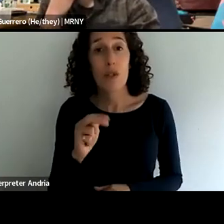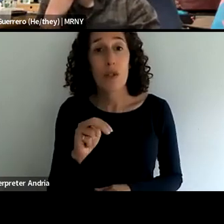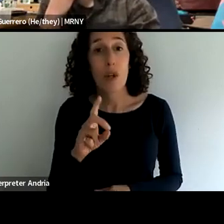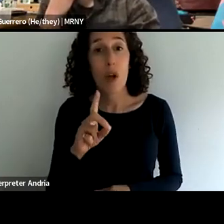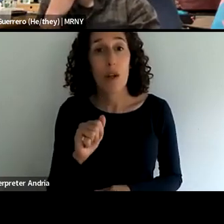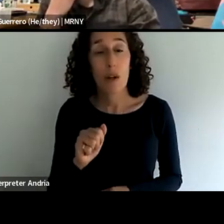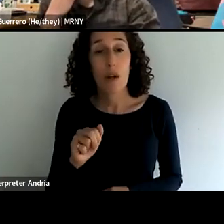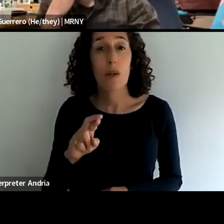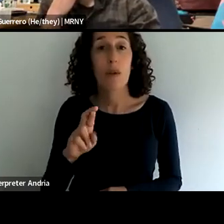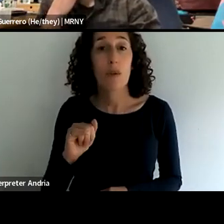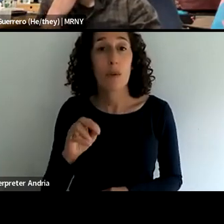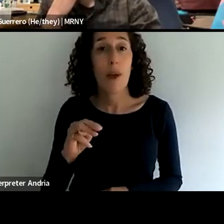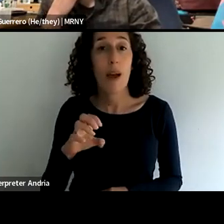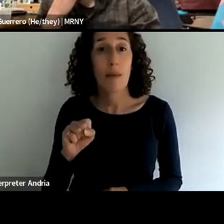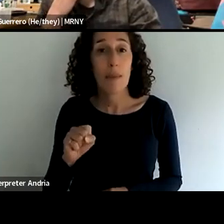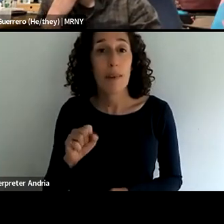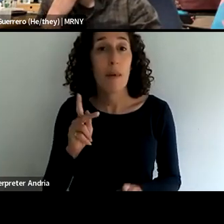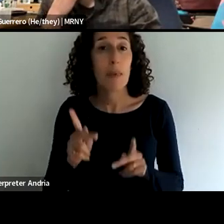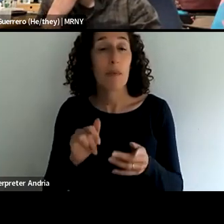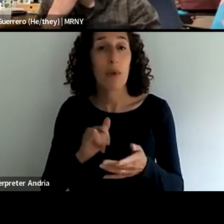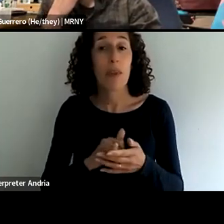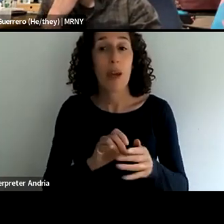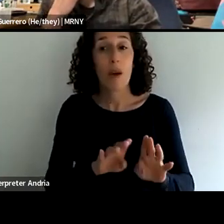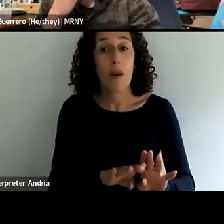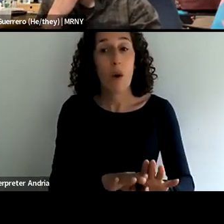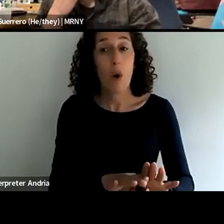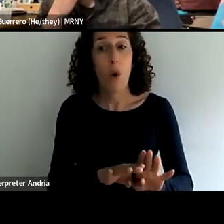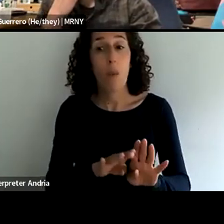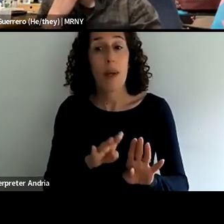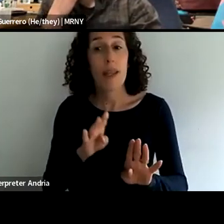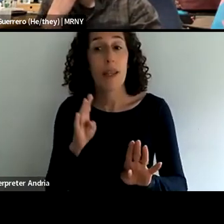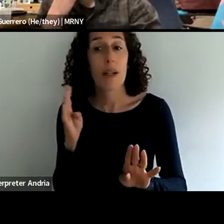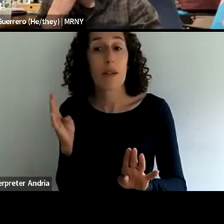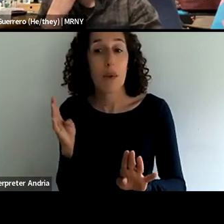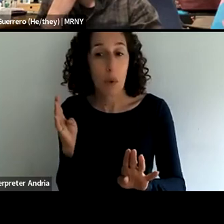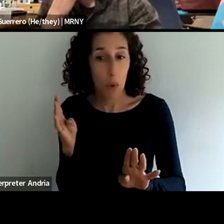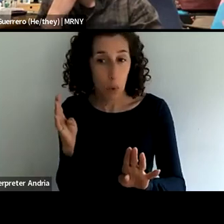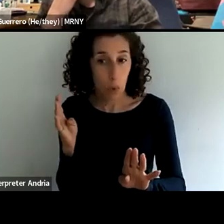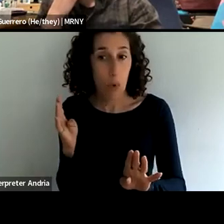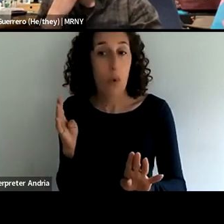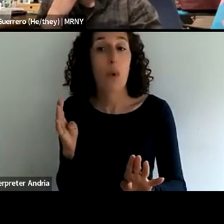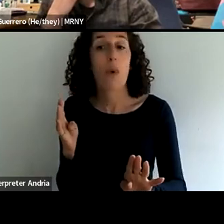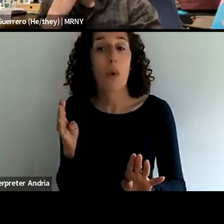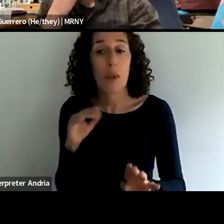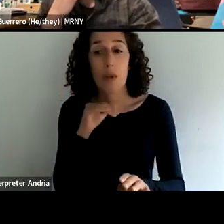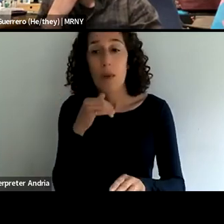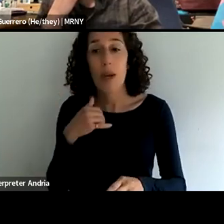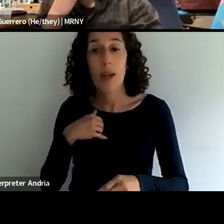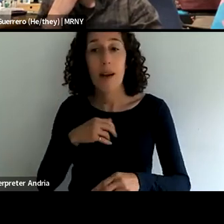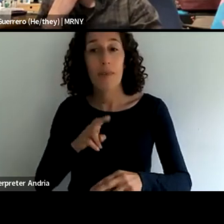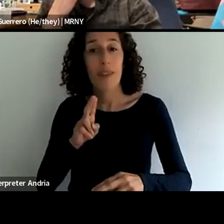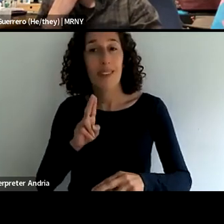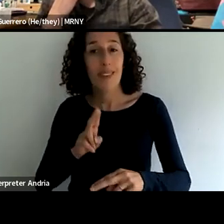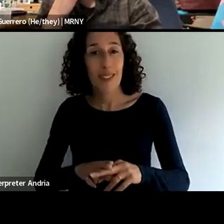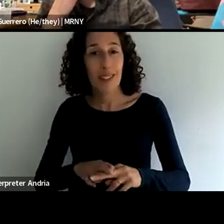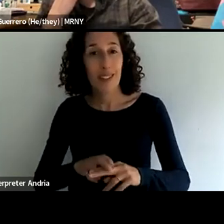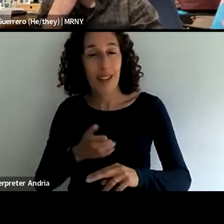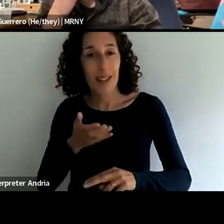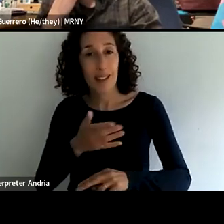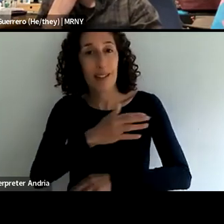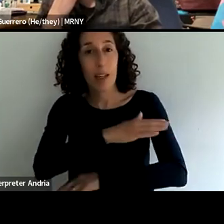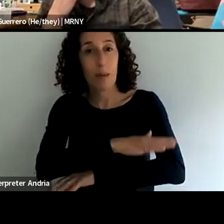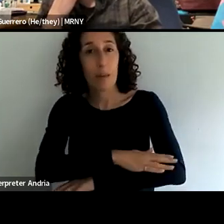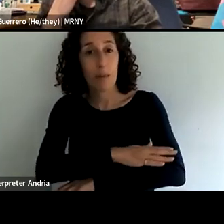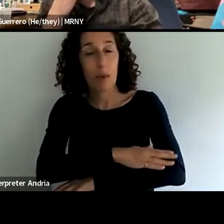people who like open the doors for folks, right? Folks who didn't have a seat at the table, you know, and they do